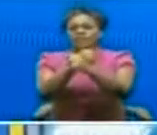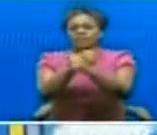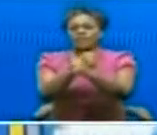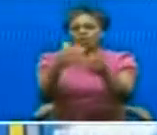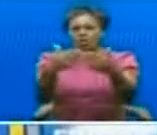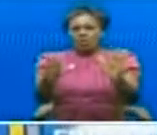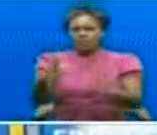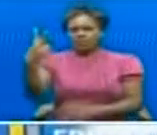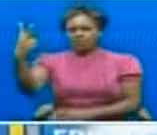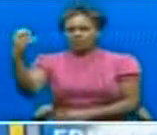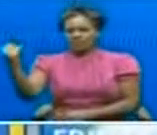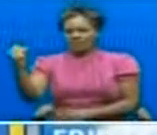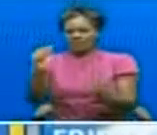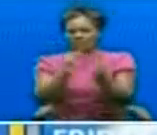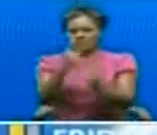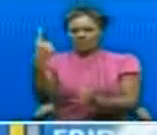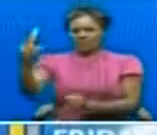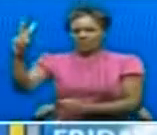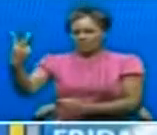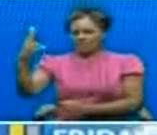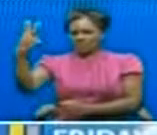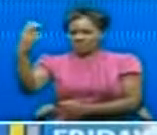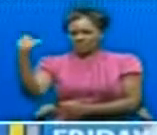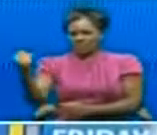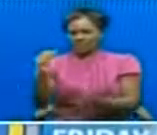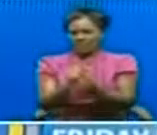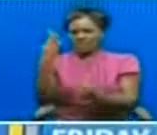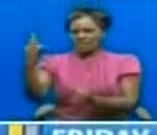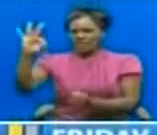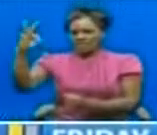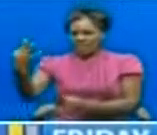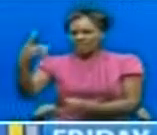opening set ended 25-11, the second 25-13, and the third 25-10.